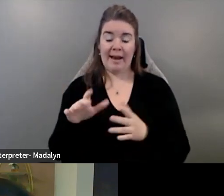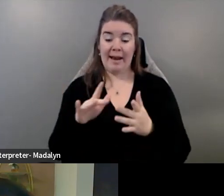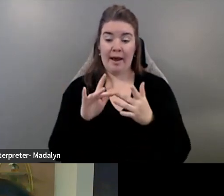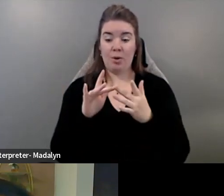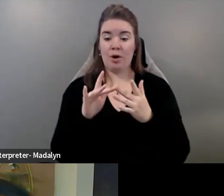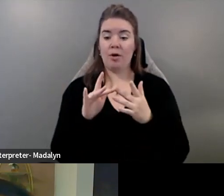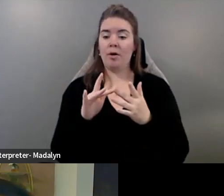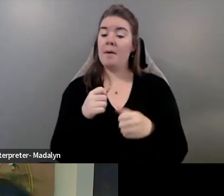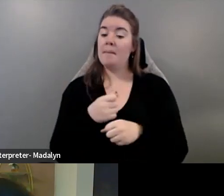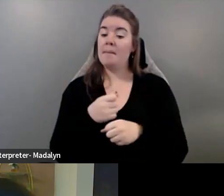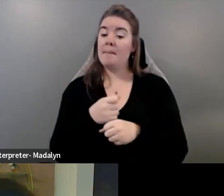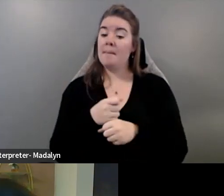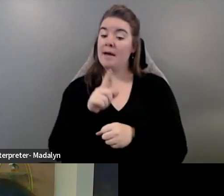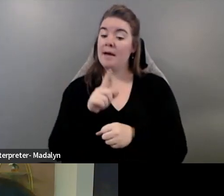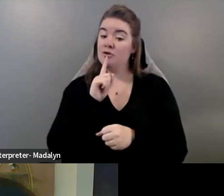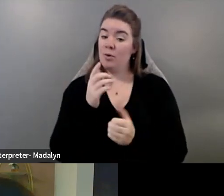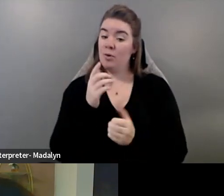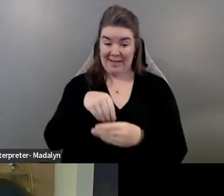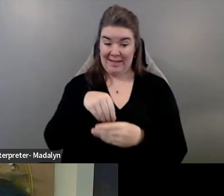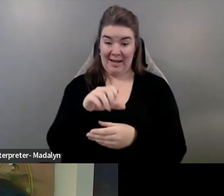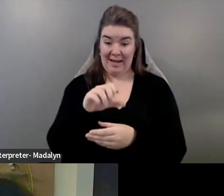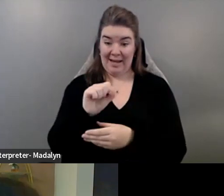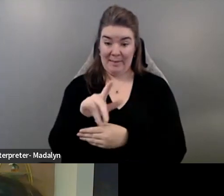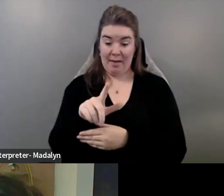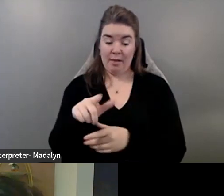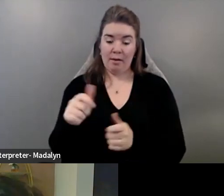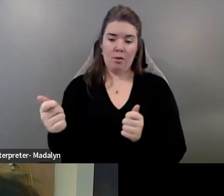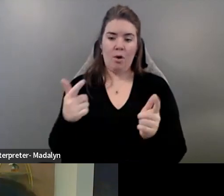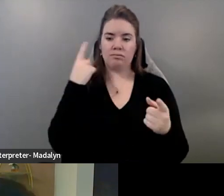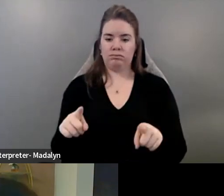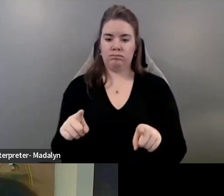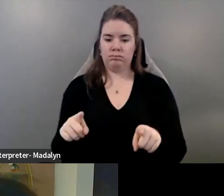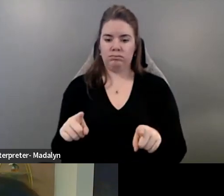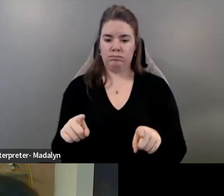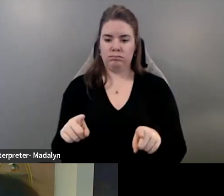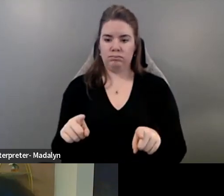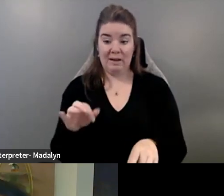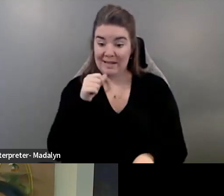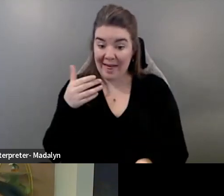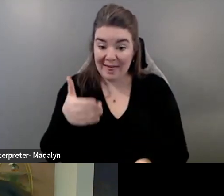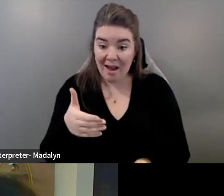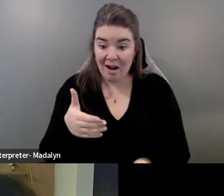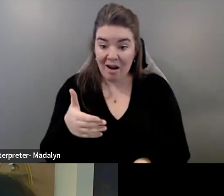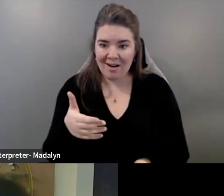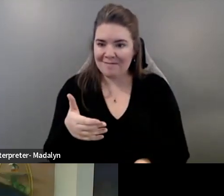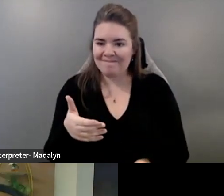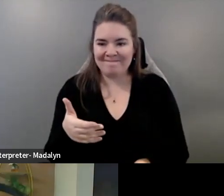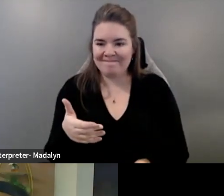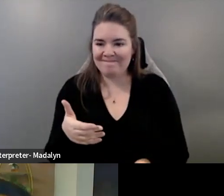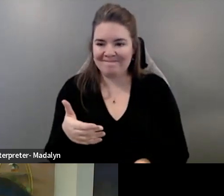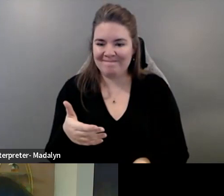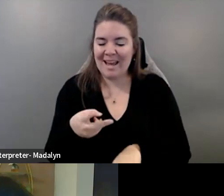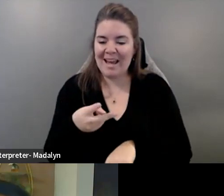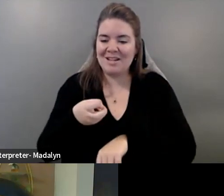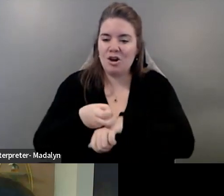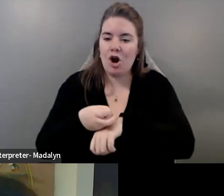things that are in your spill you've agreed upon. If it's not in there, you can't, it's hard to fight